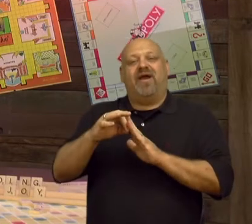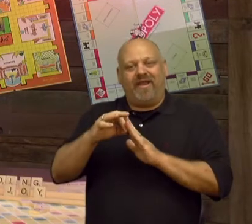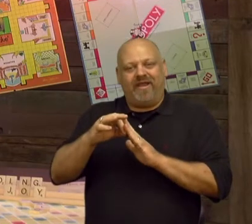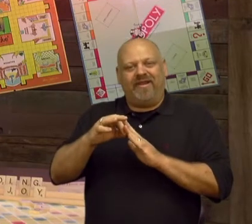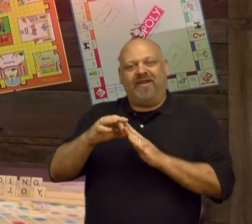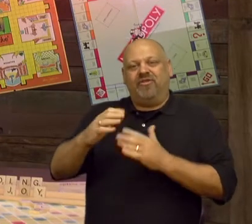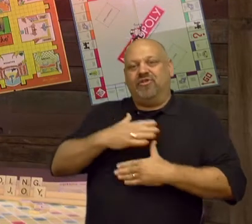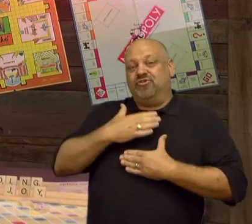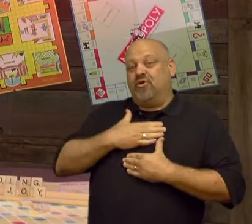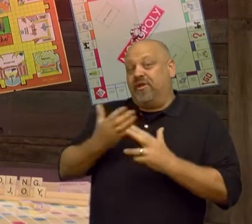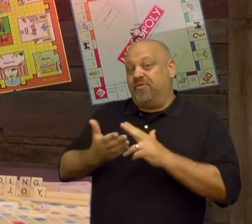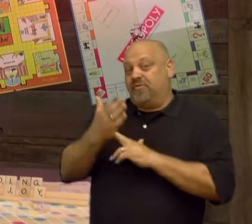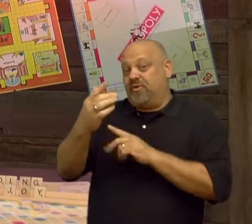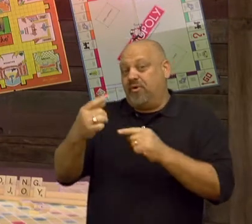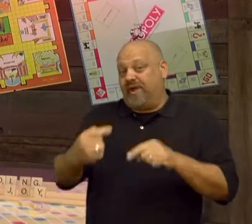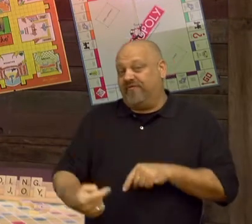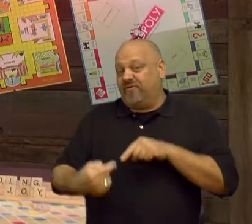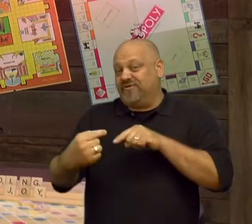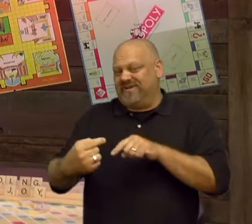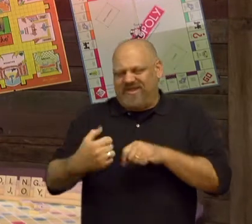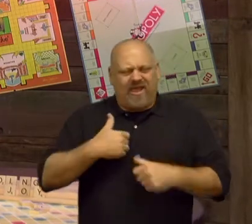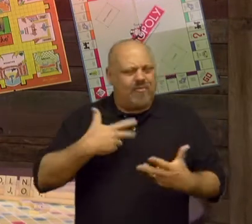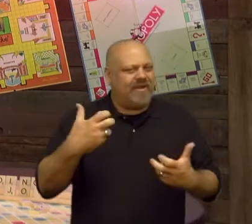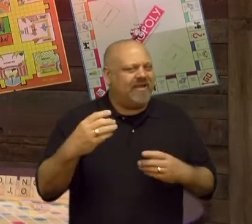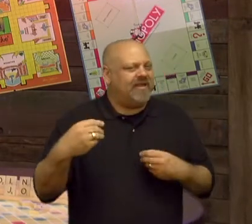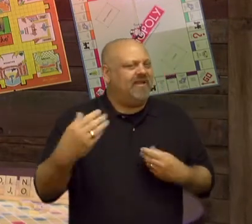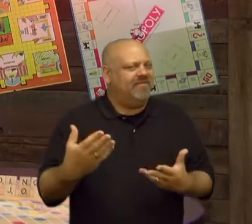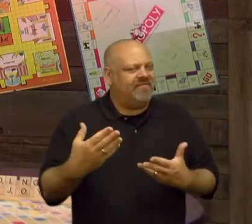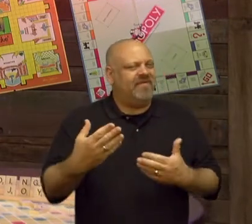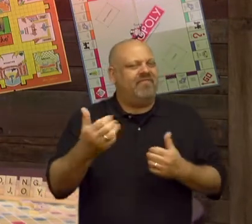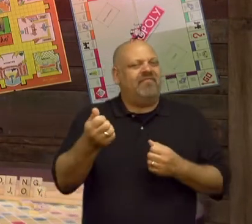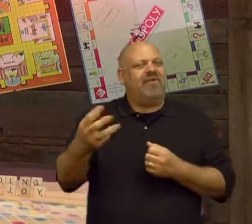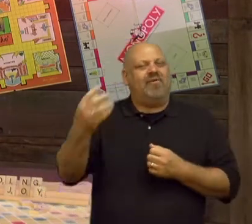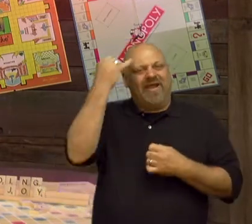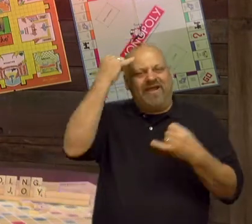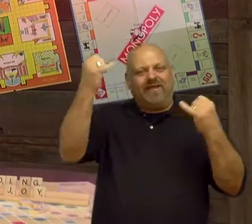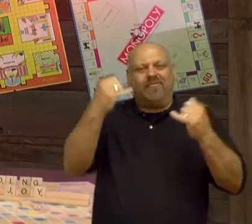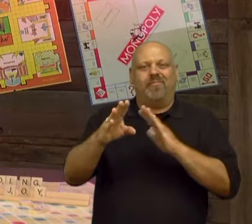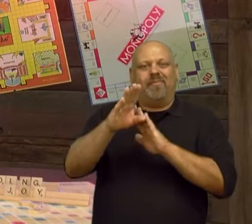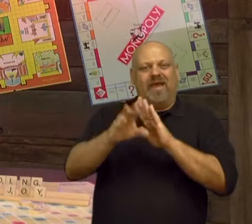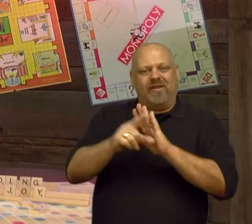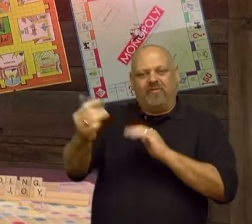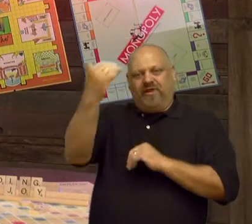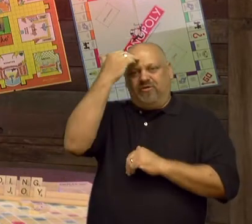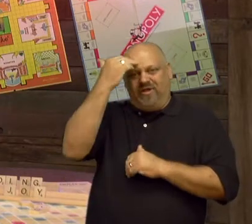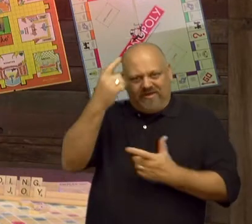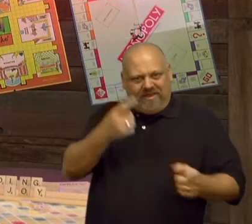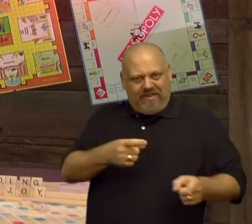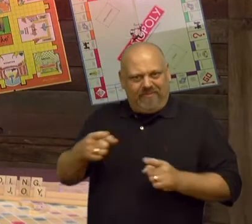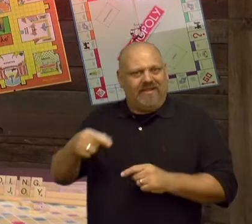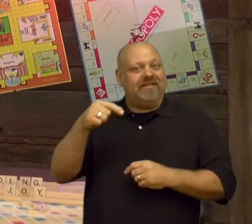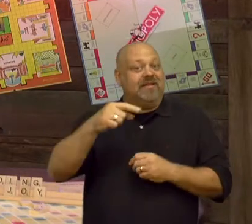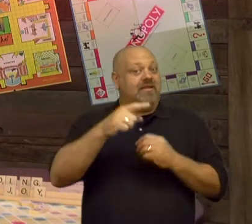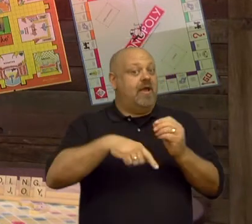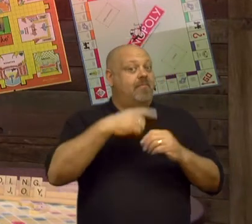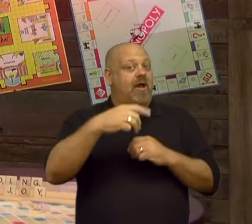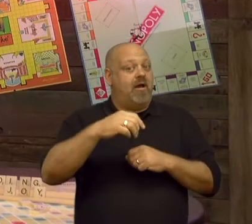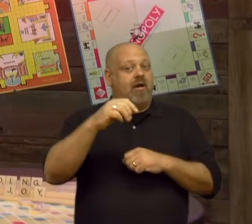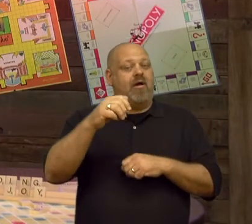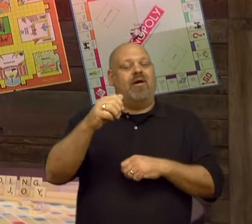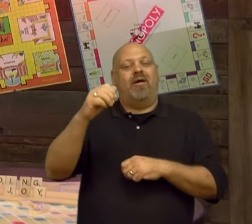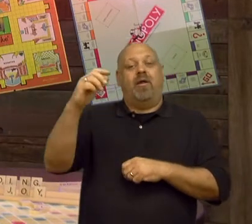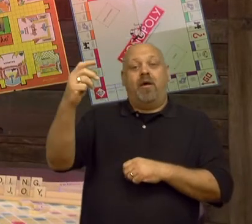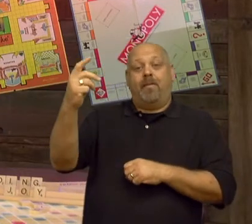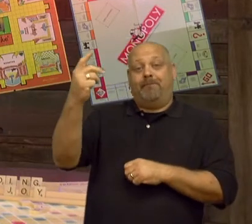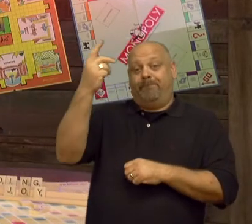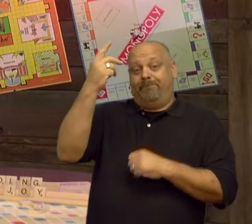give a couple of ideas or kind of some background knowledge that happened. This is about the Apostle Paul.